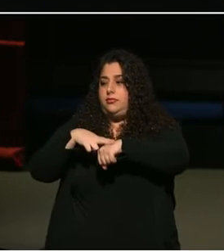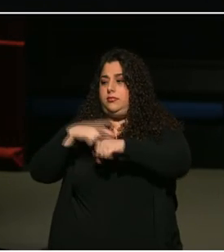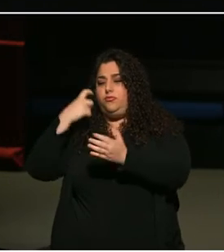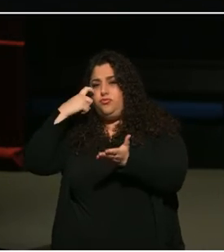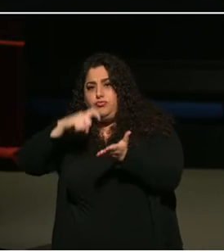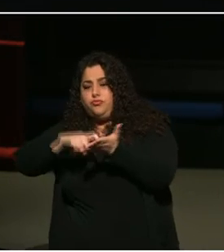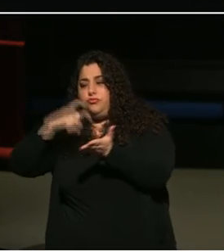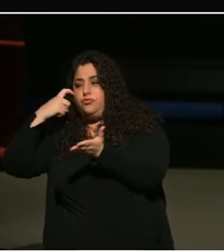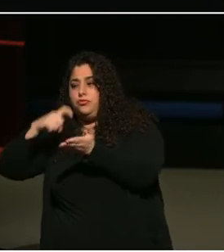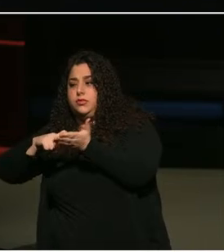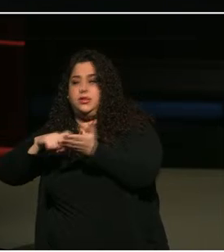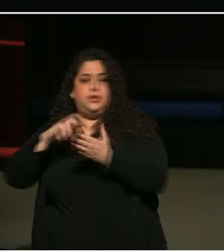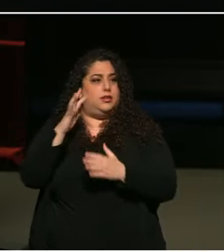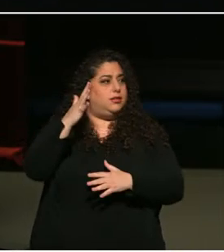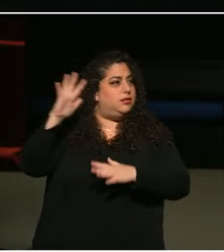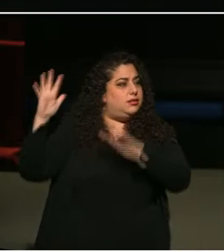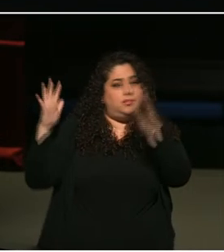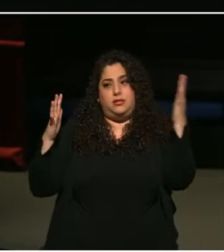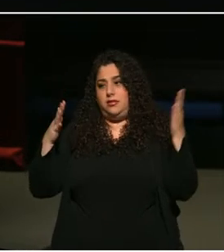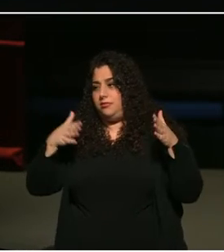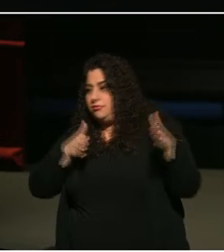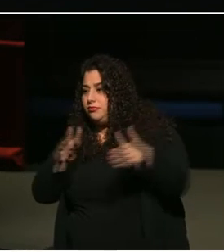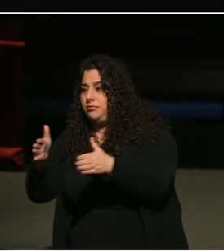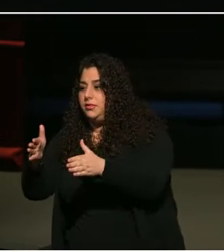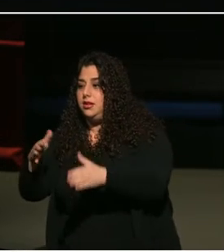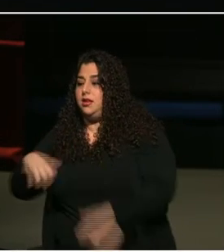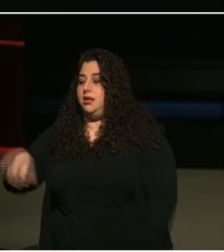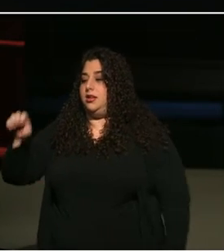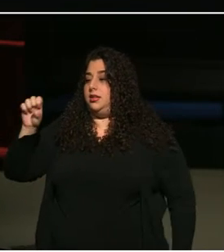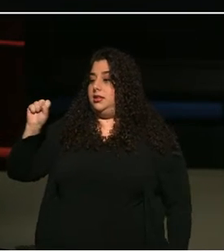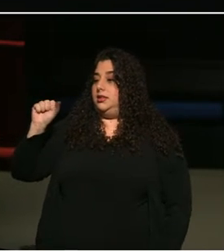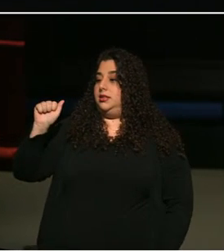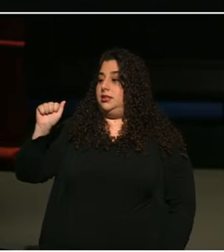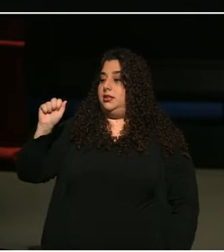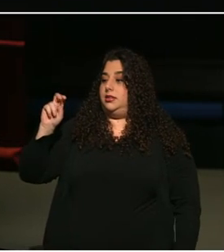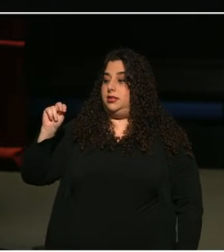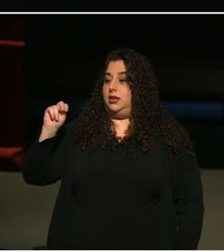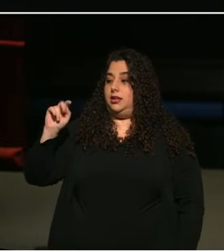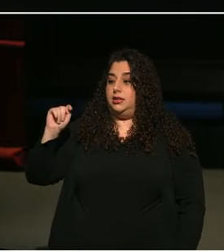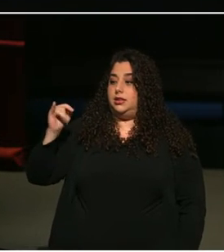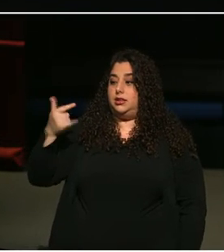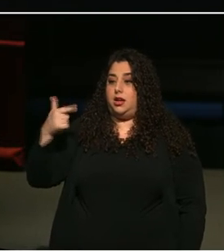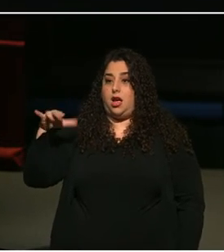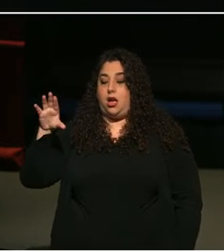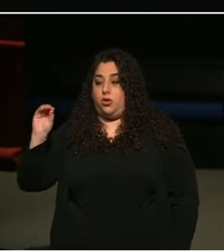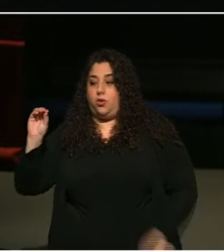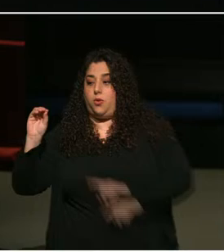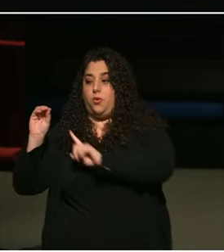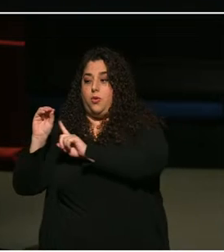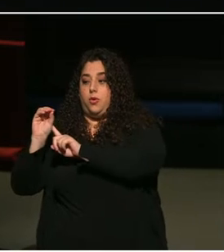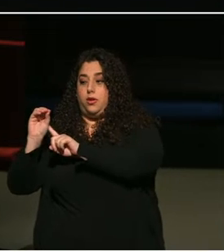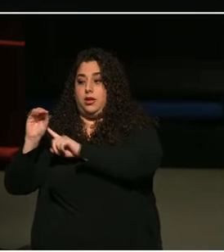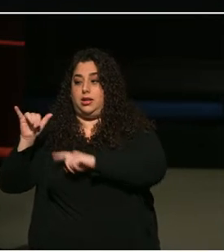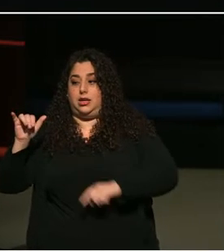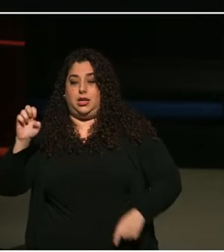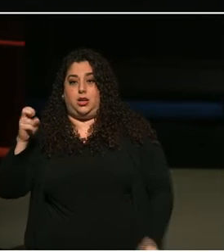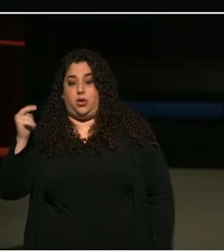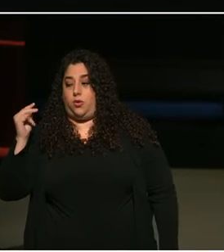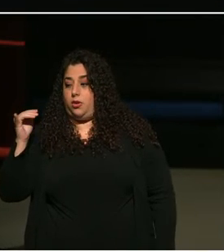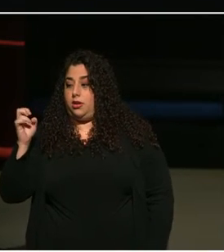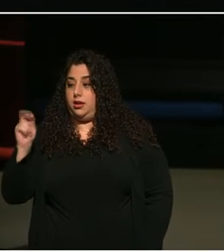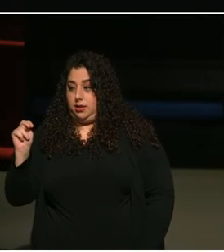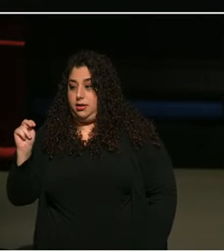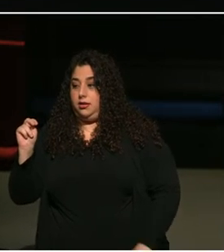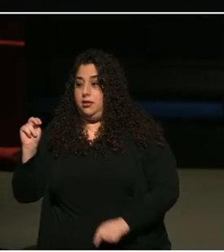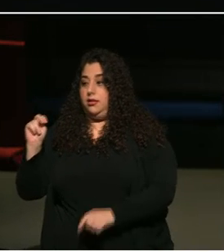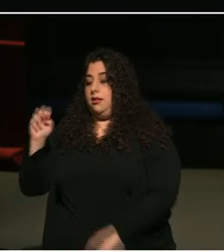San Joaquin Hills, Santiago Canyon, and to Aliso Creek. I come to you today from